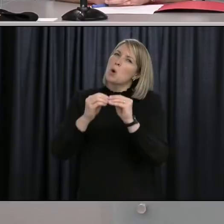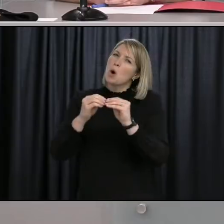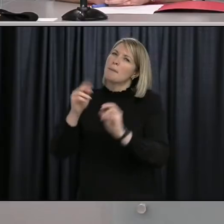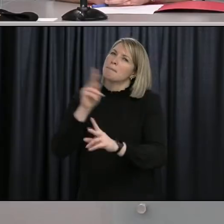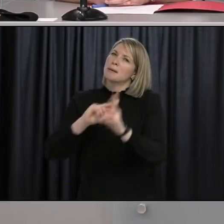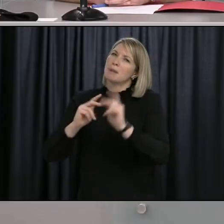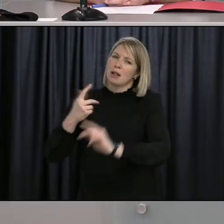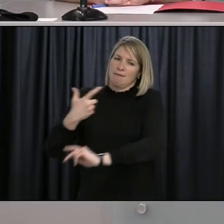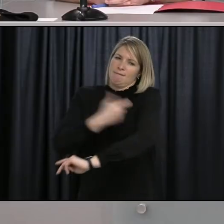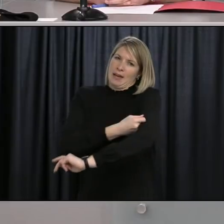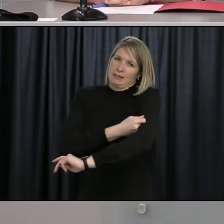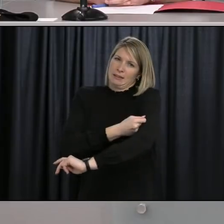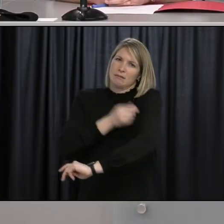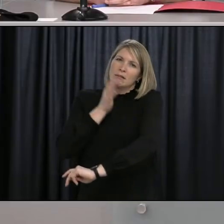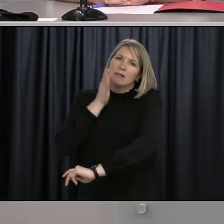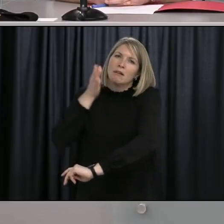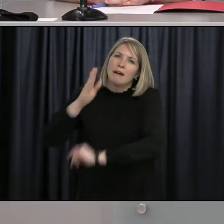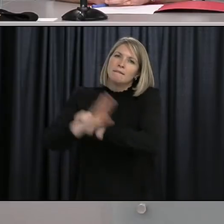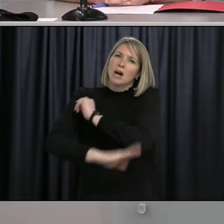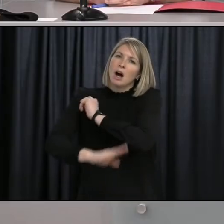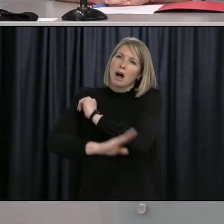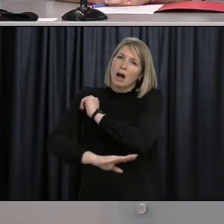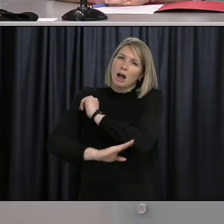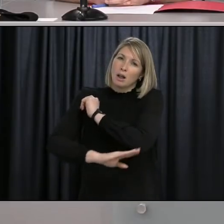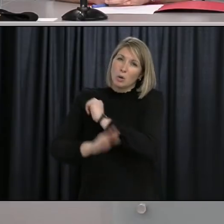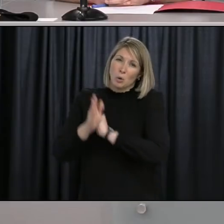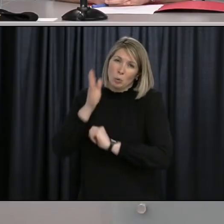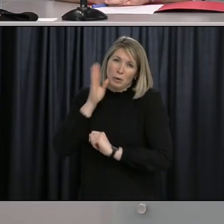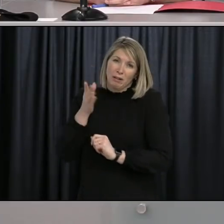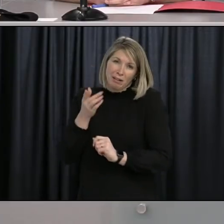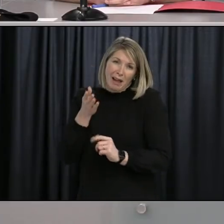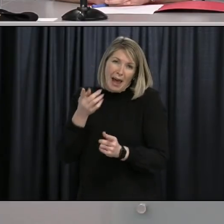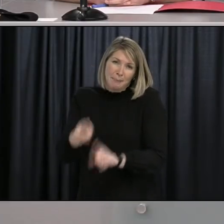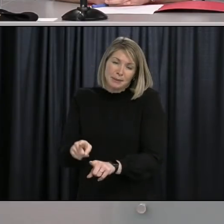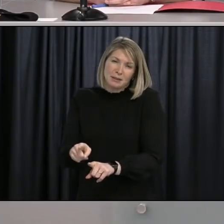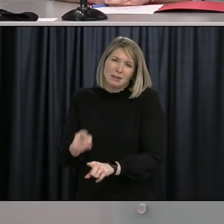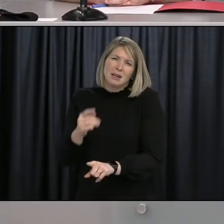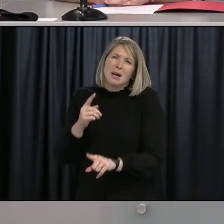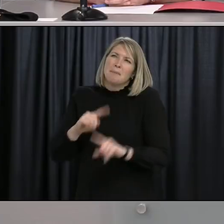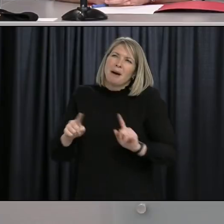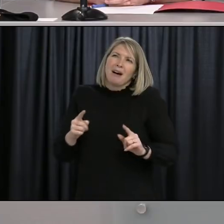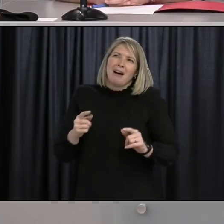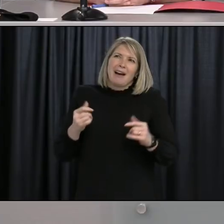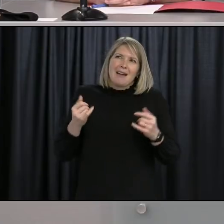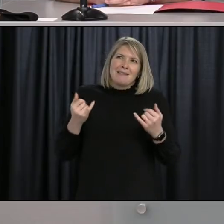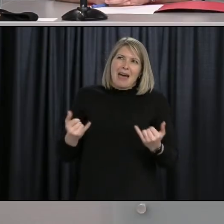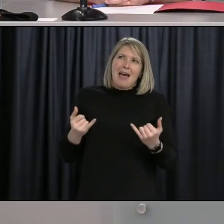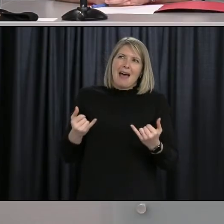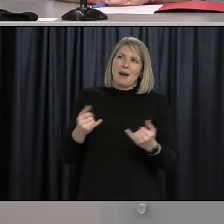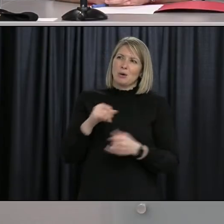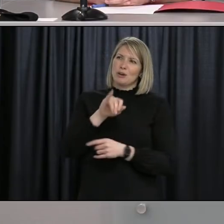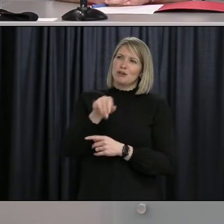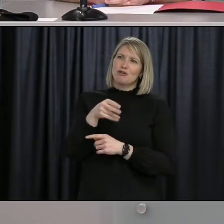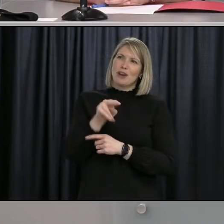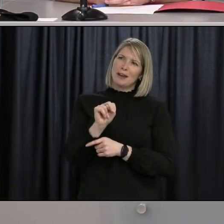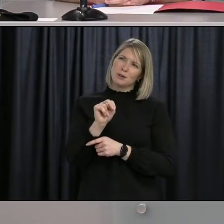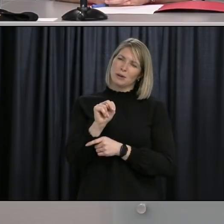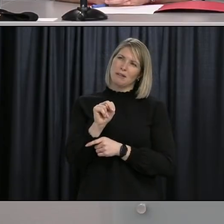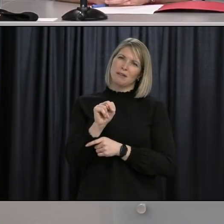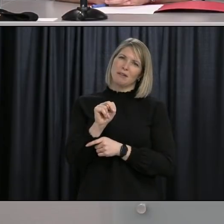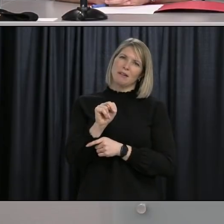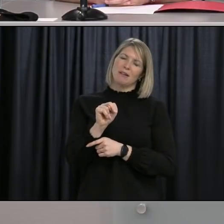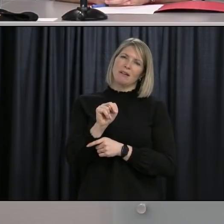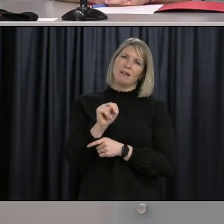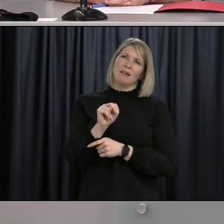again, given that undeniable fact, do you still say that you don't regret calling the election when you